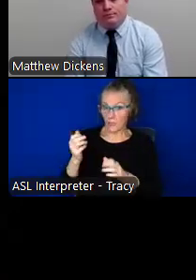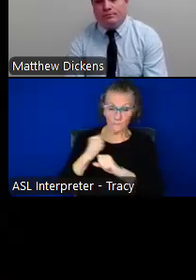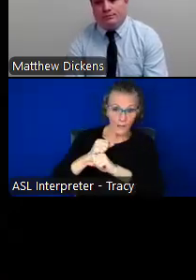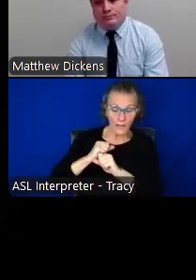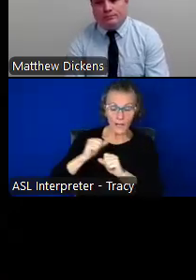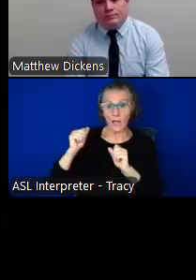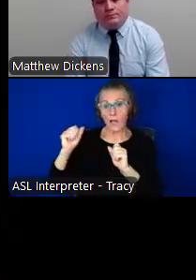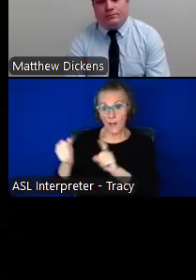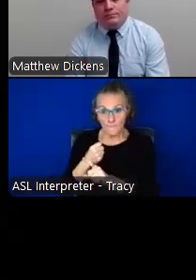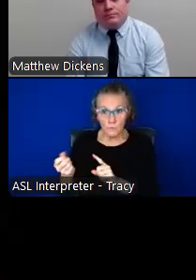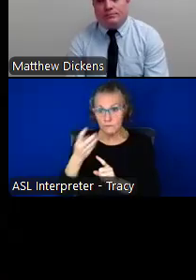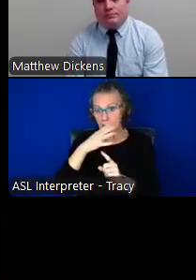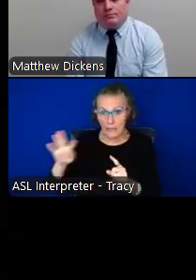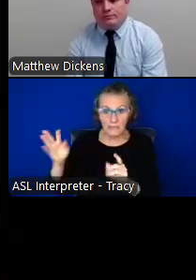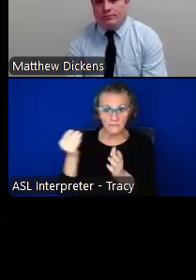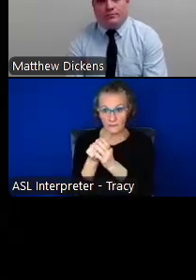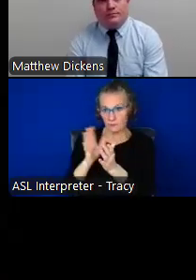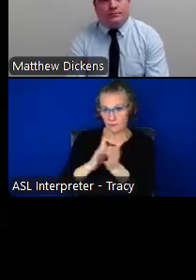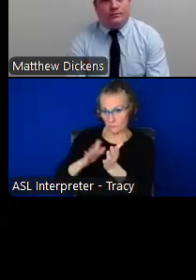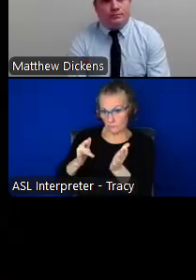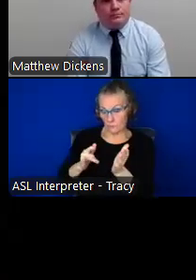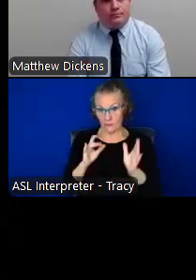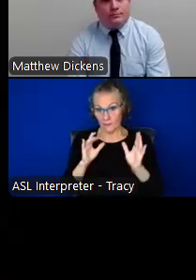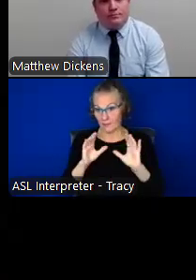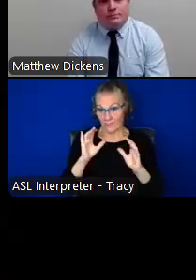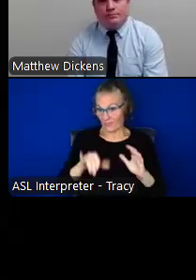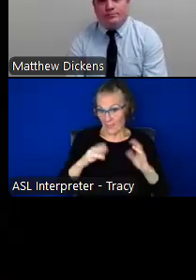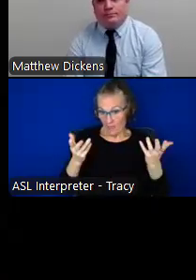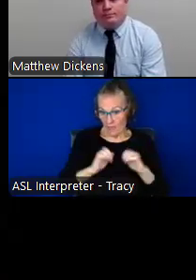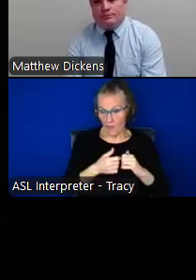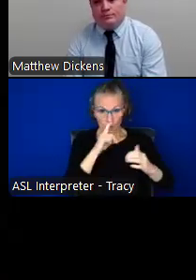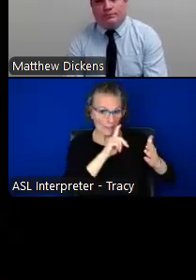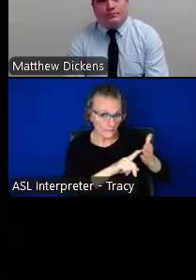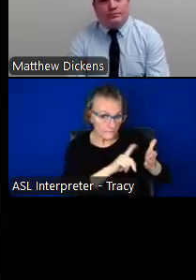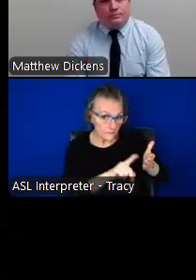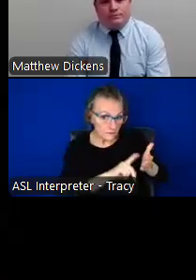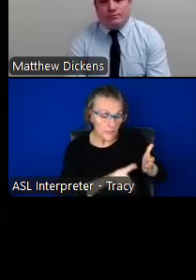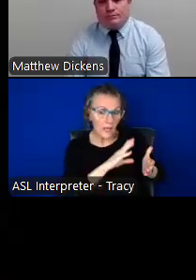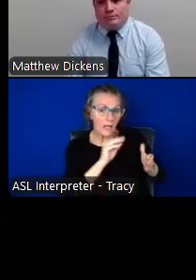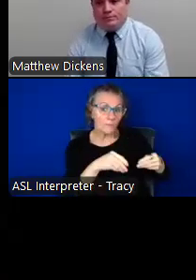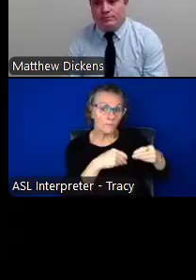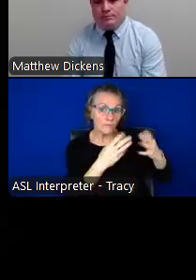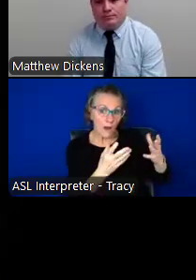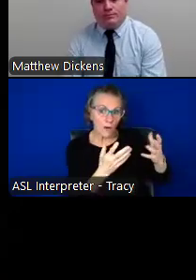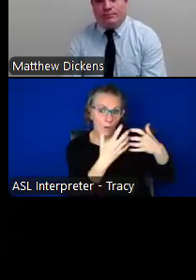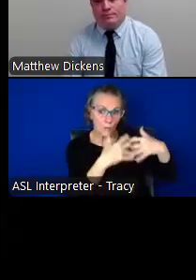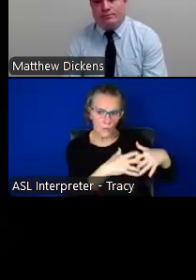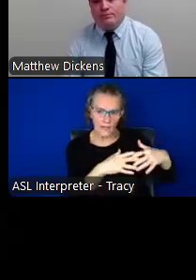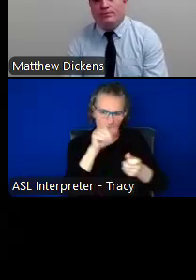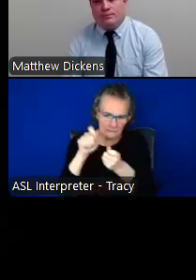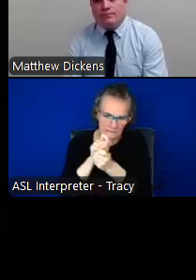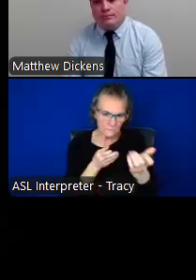and financial exploitation. We do this by investigating and providing or arranging for